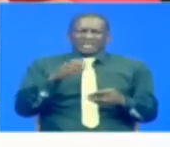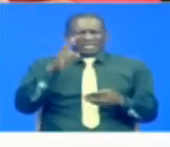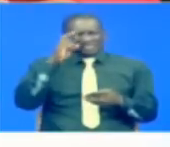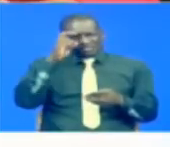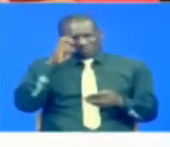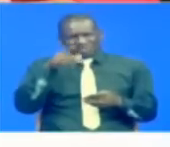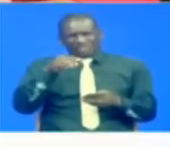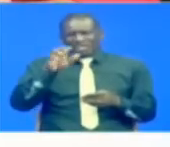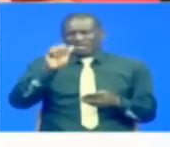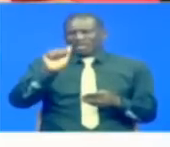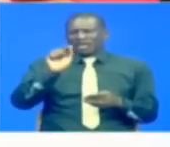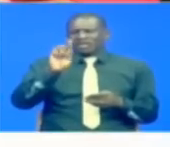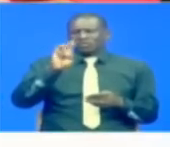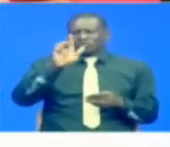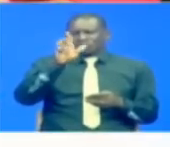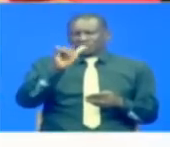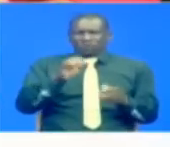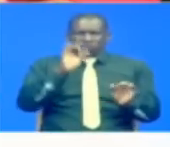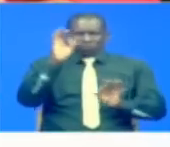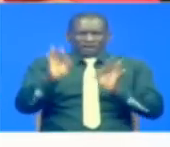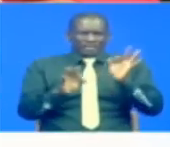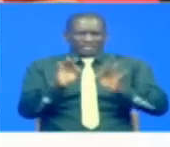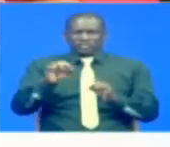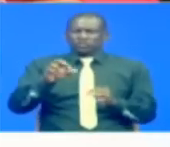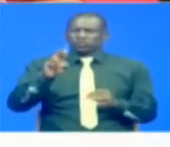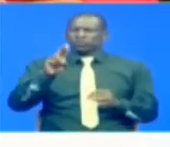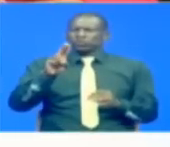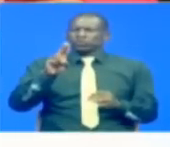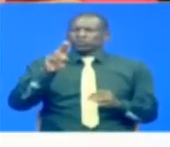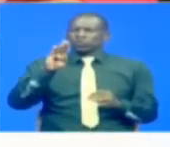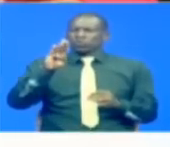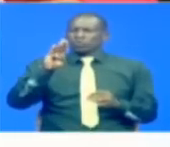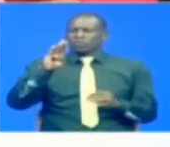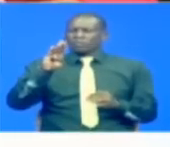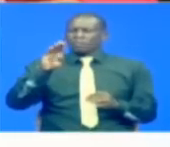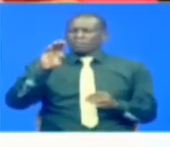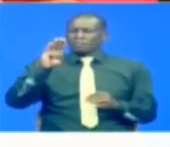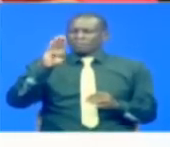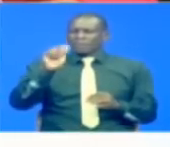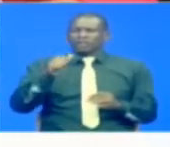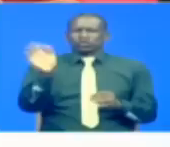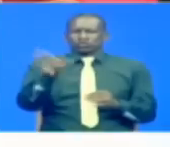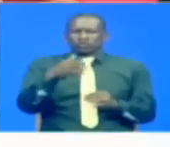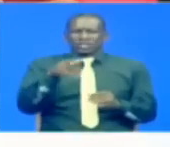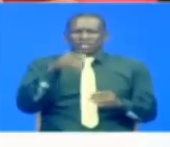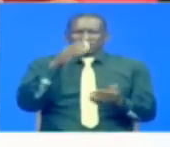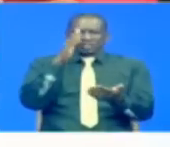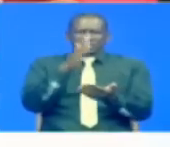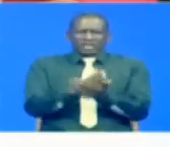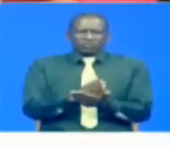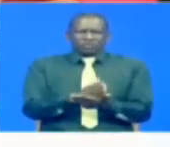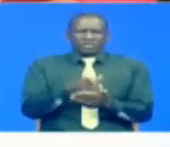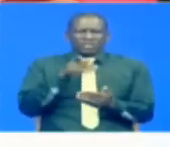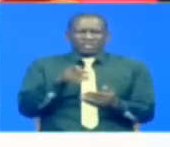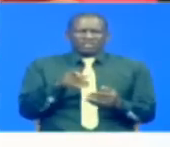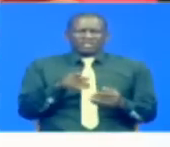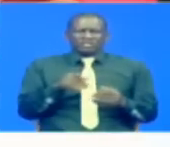and his colleagues were dancing to a rumba tune by Franco. And this actually goes,